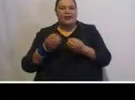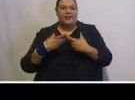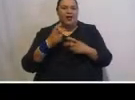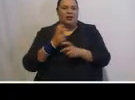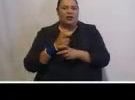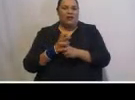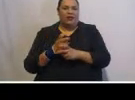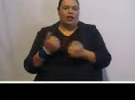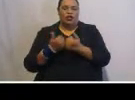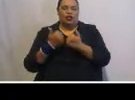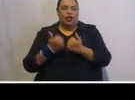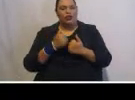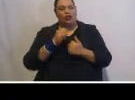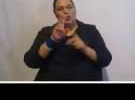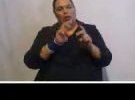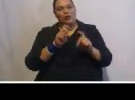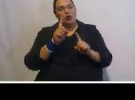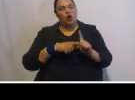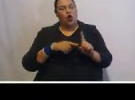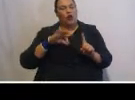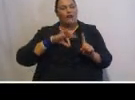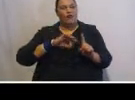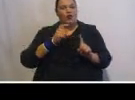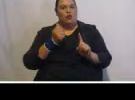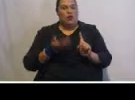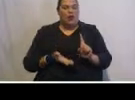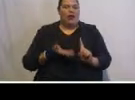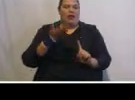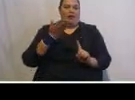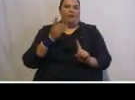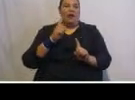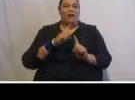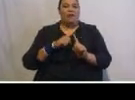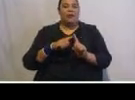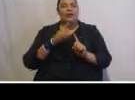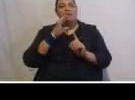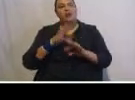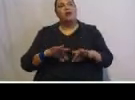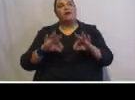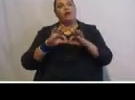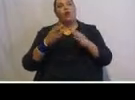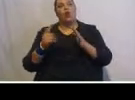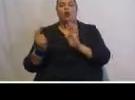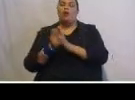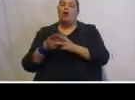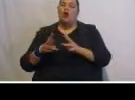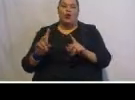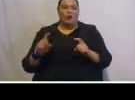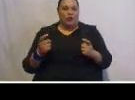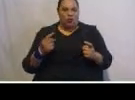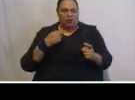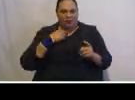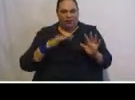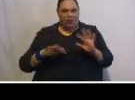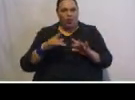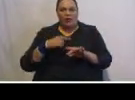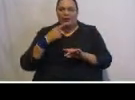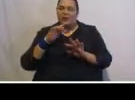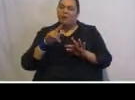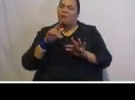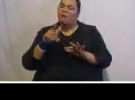to challenge Eskom's unaffordable price increases in a meaningful or legal way, undermining